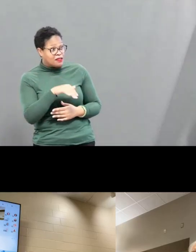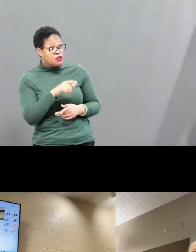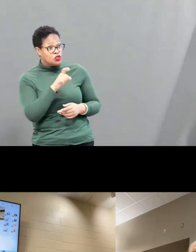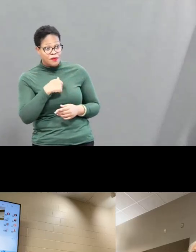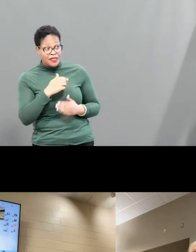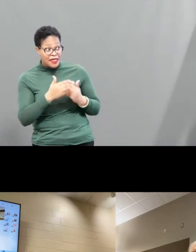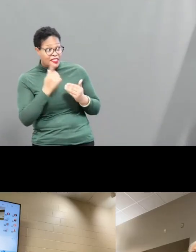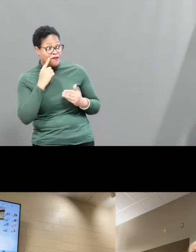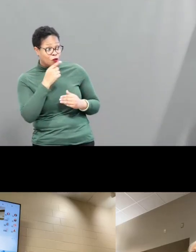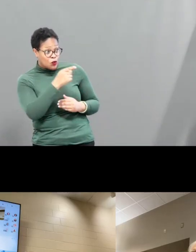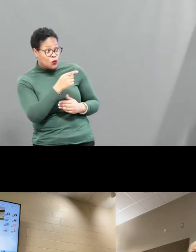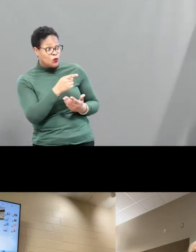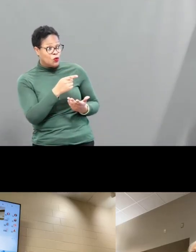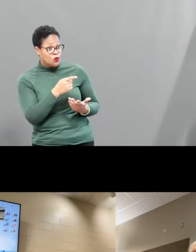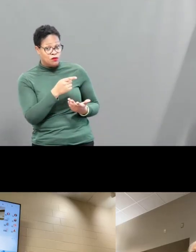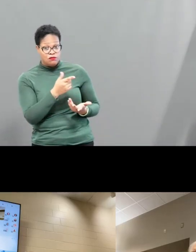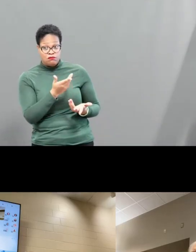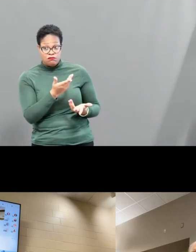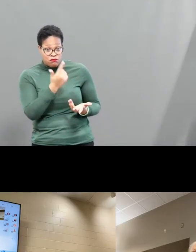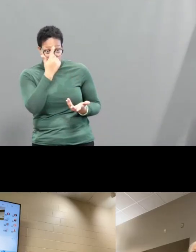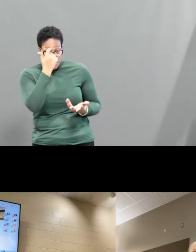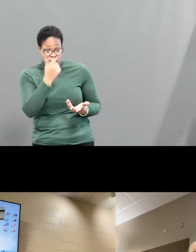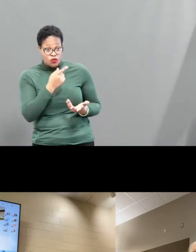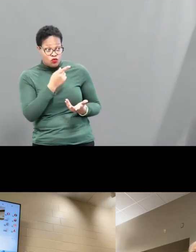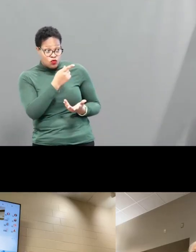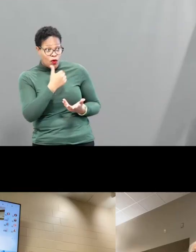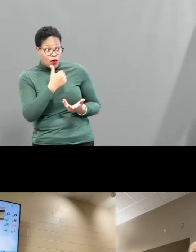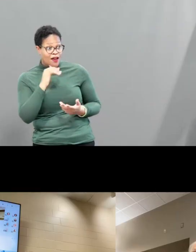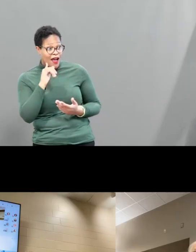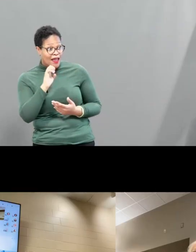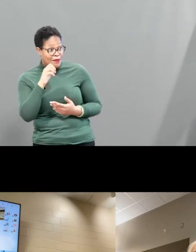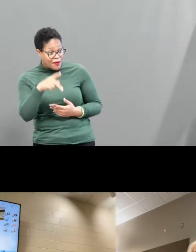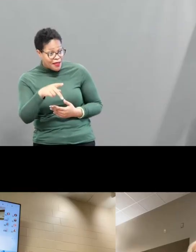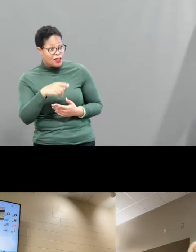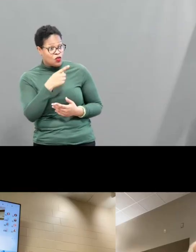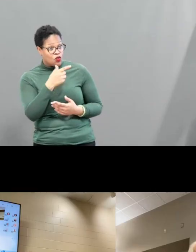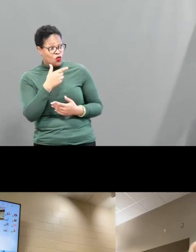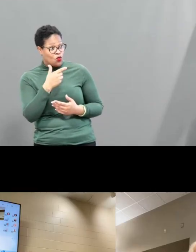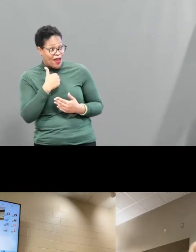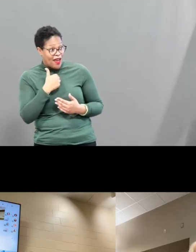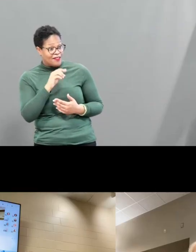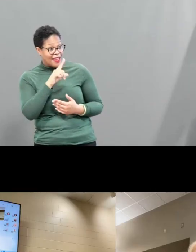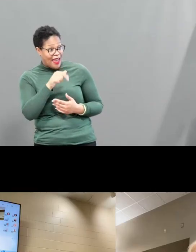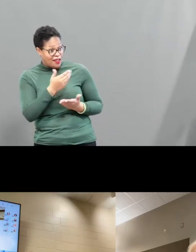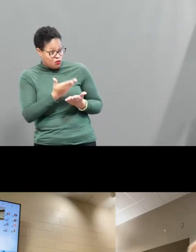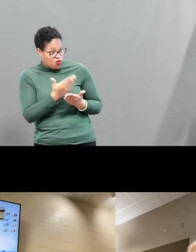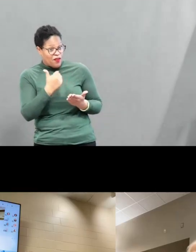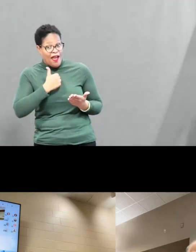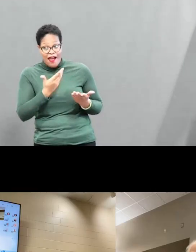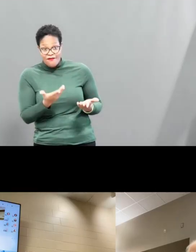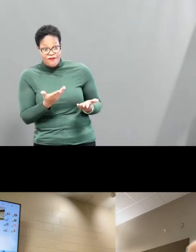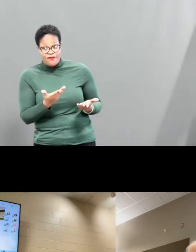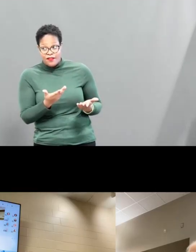for you, sir, because you've got IEPs and you have got data.